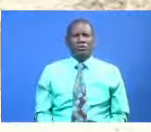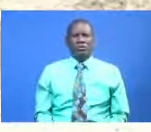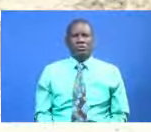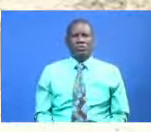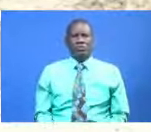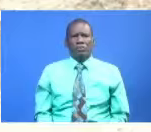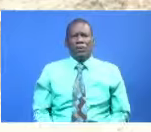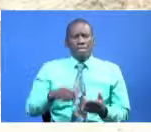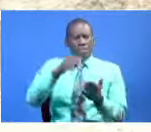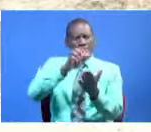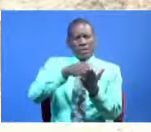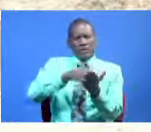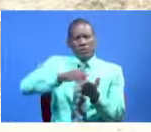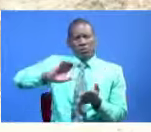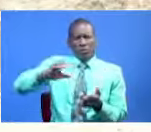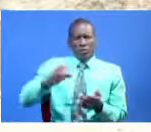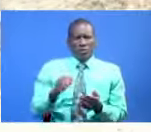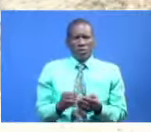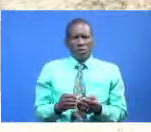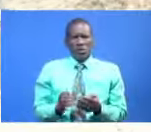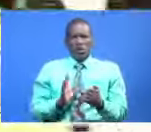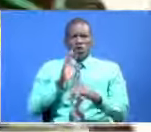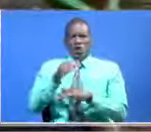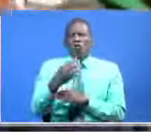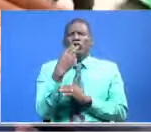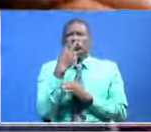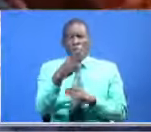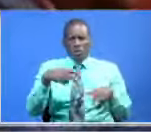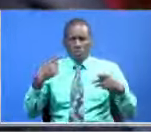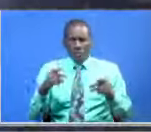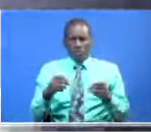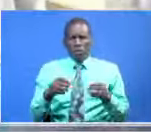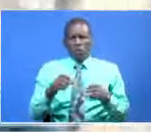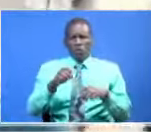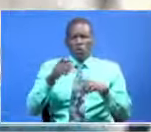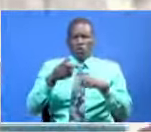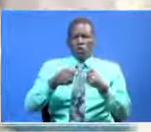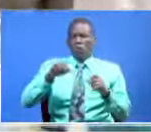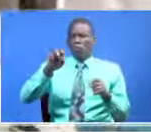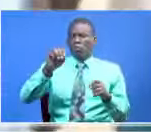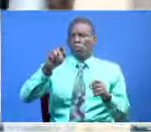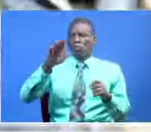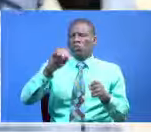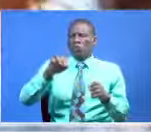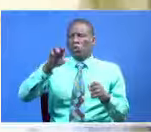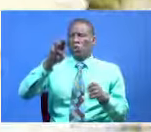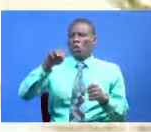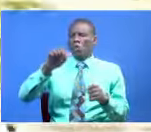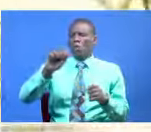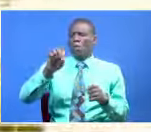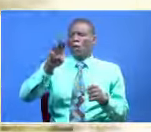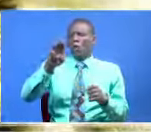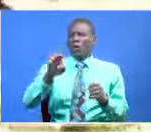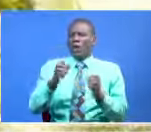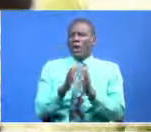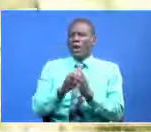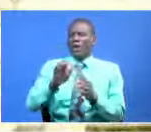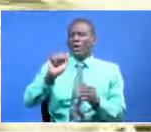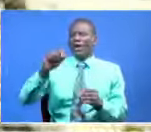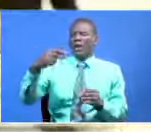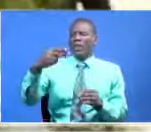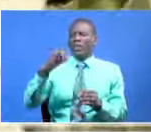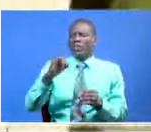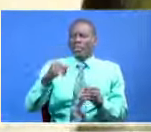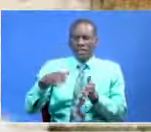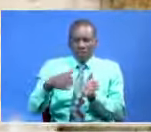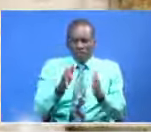In Machakos County, over 200 residents of Mtomawe and Athi River areas in Mavoko sub-county held